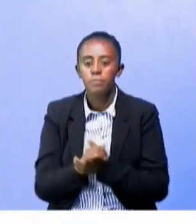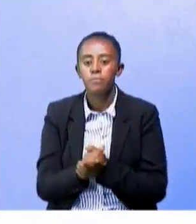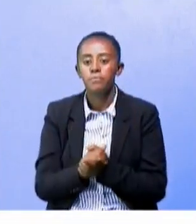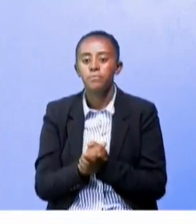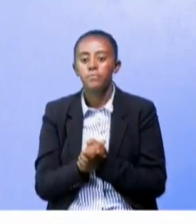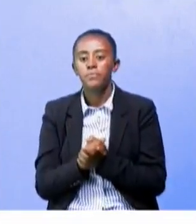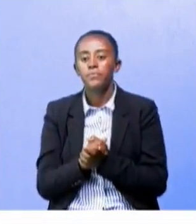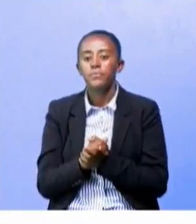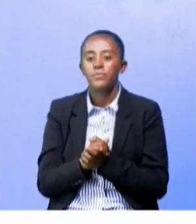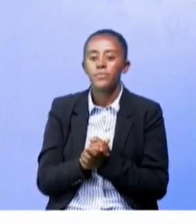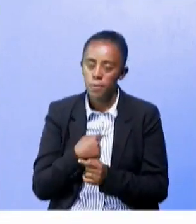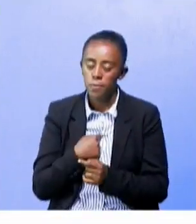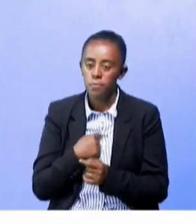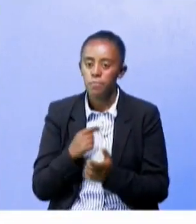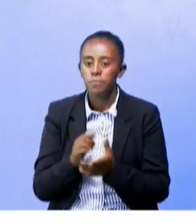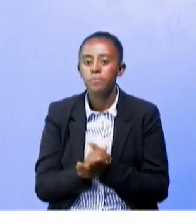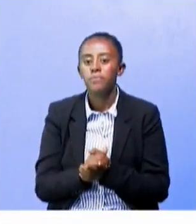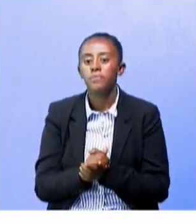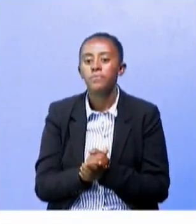to me,